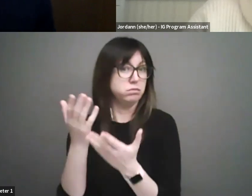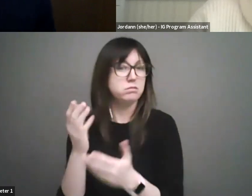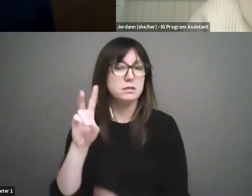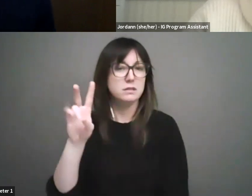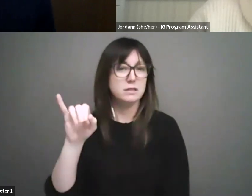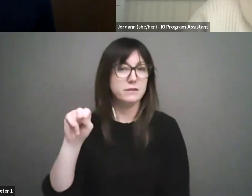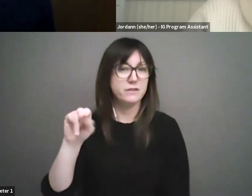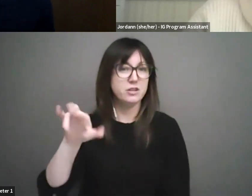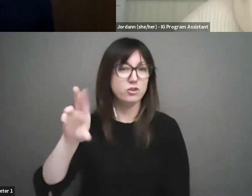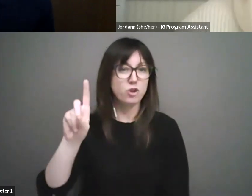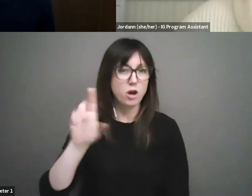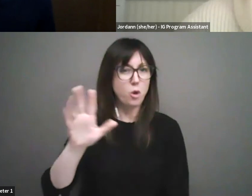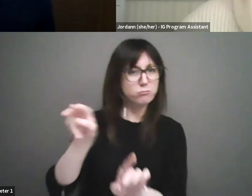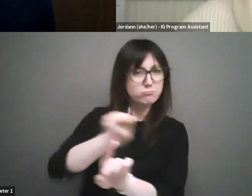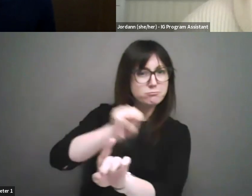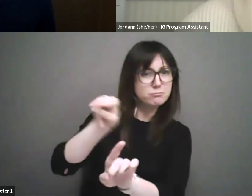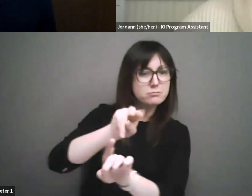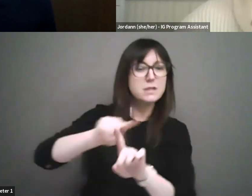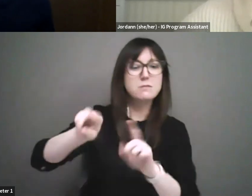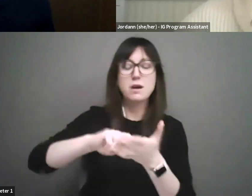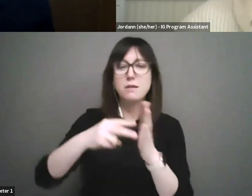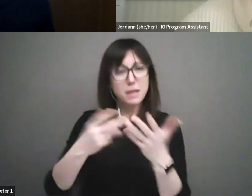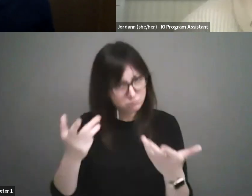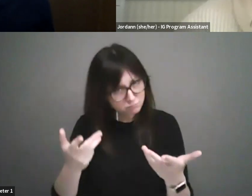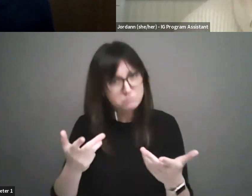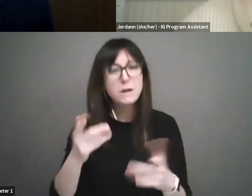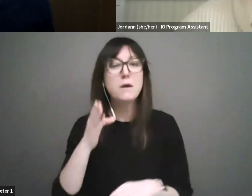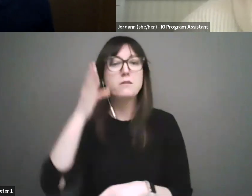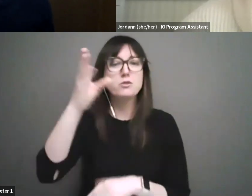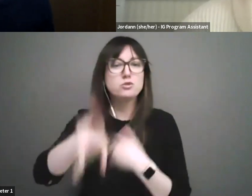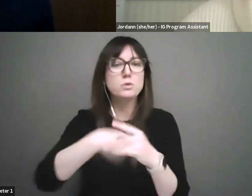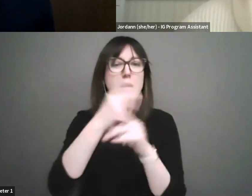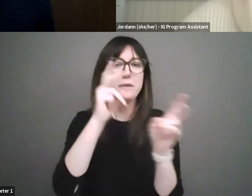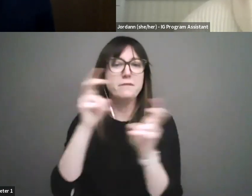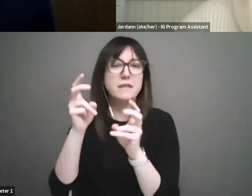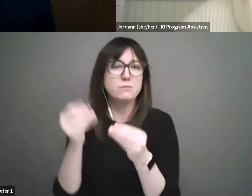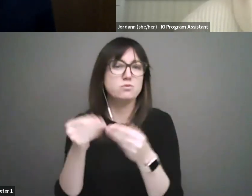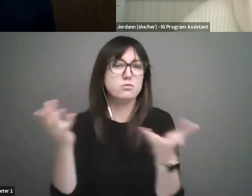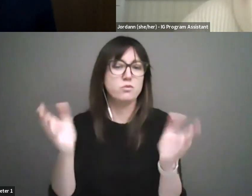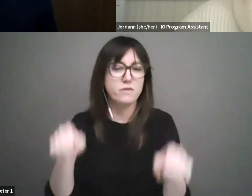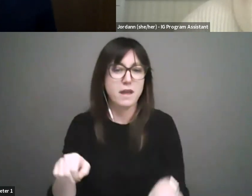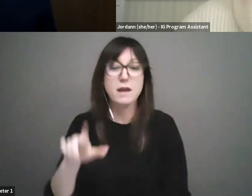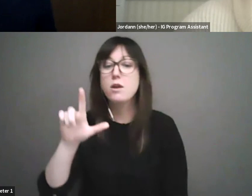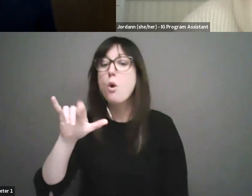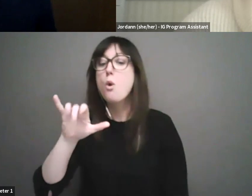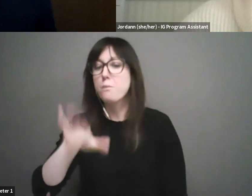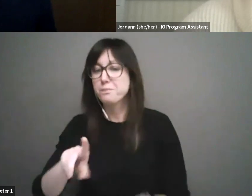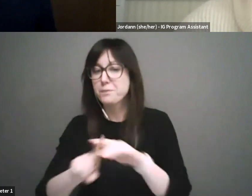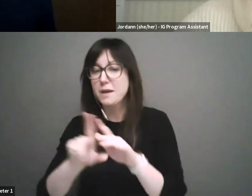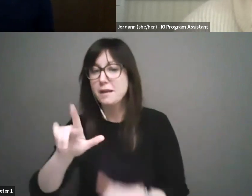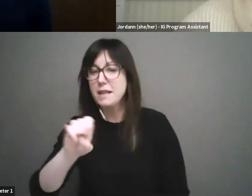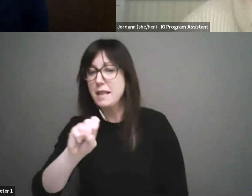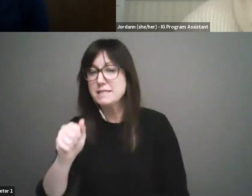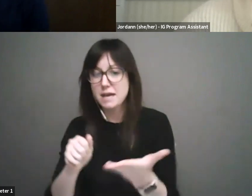today, but it also gives us a good idea of what to offer in the future. Lisa does have a question for